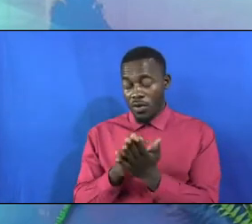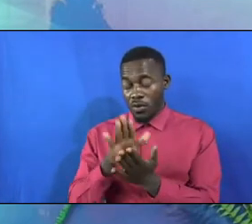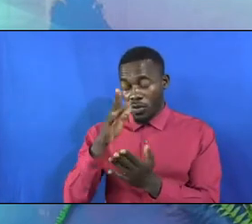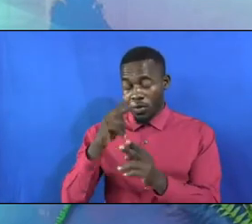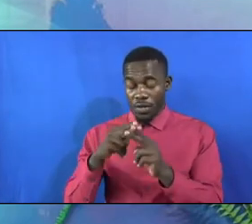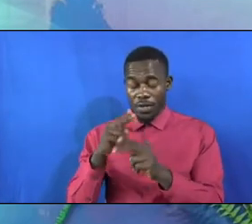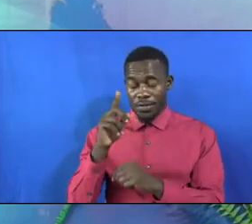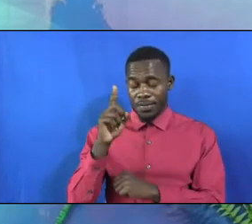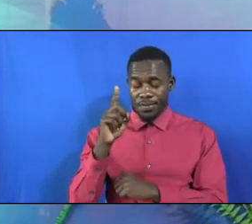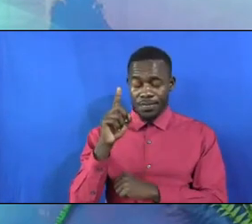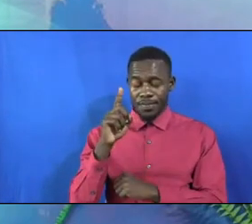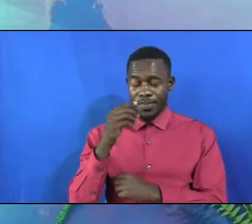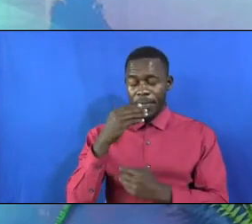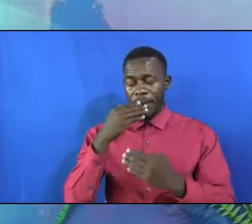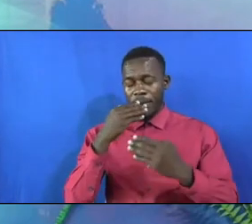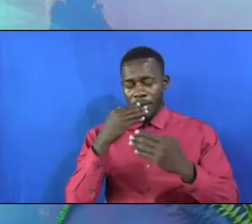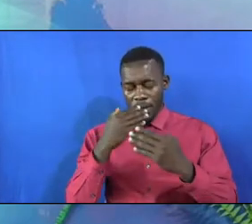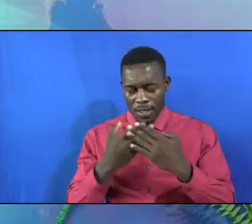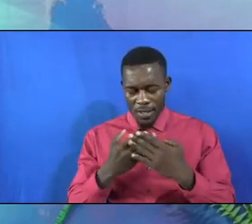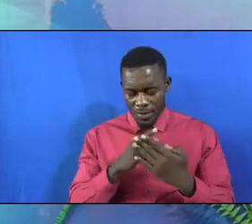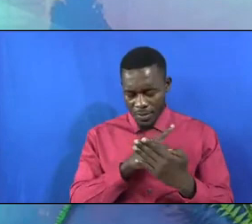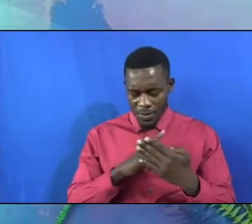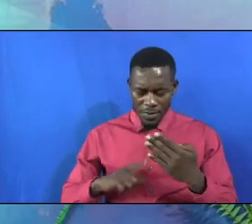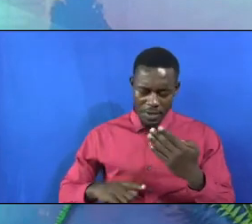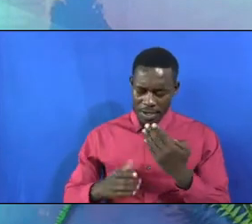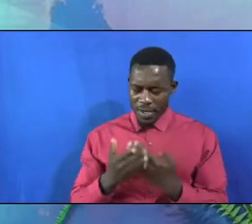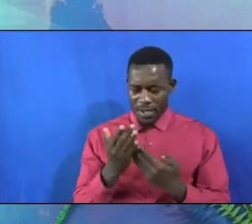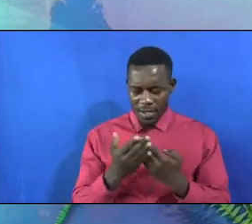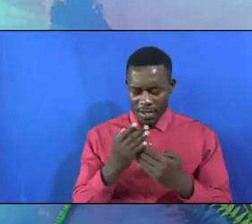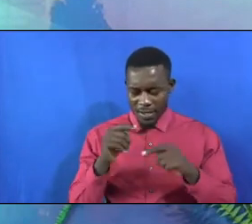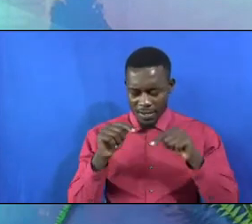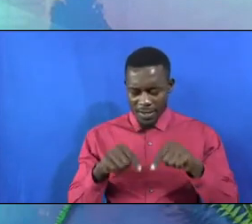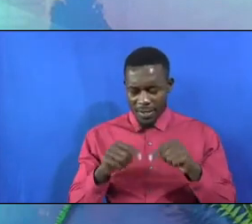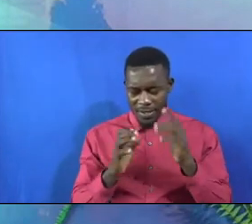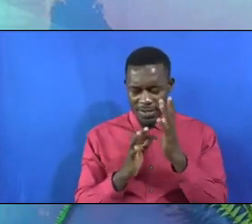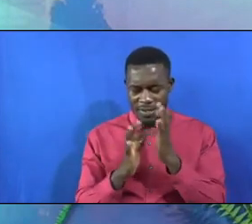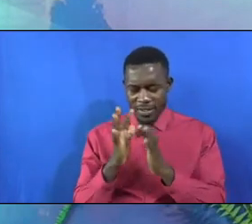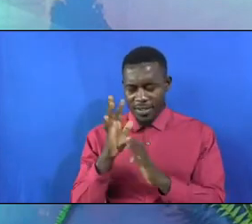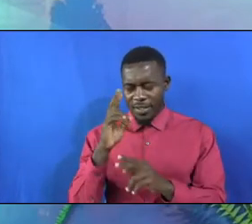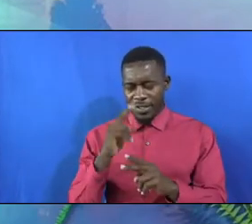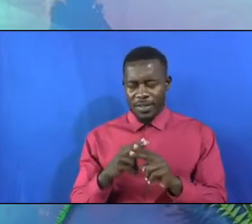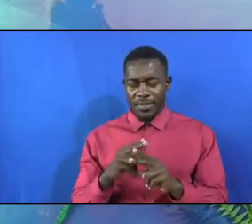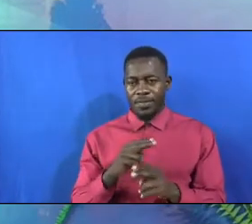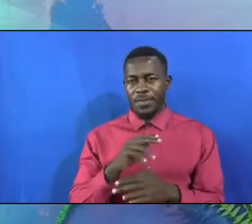name. Thank you, Lord, for being with us in Jesus' name.